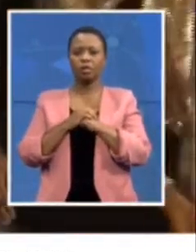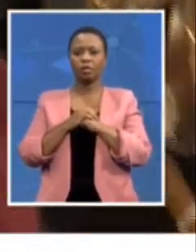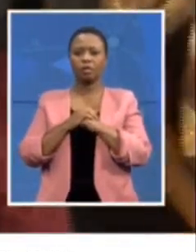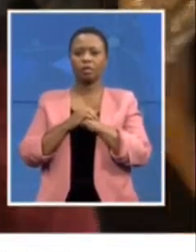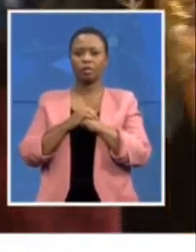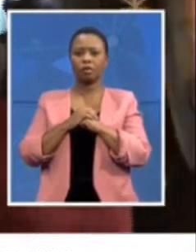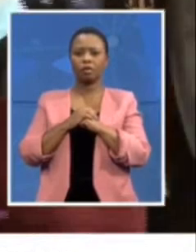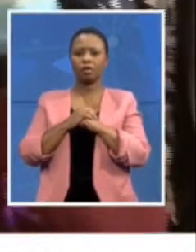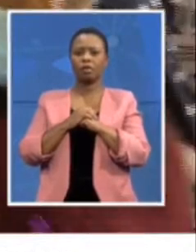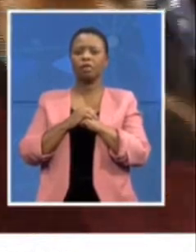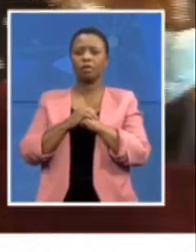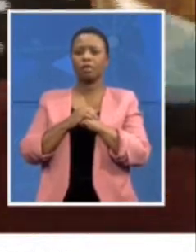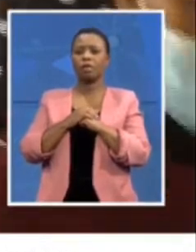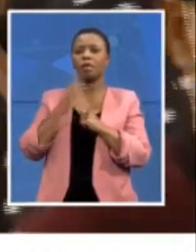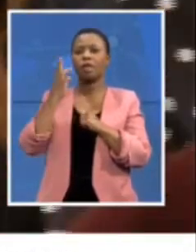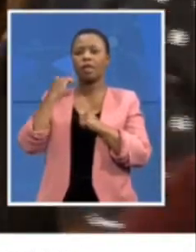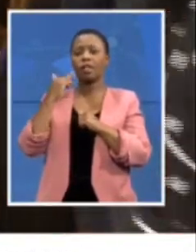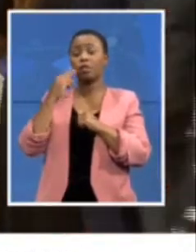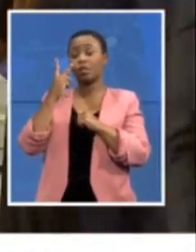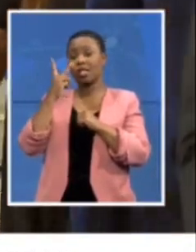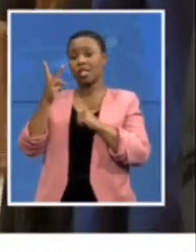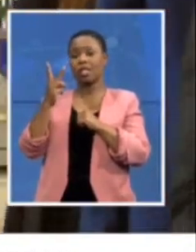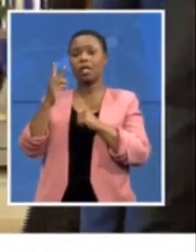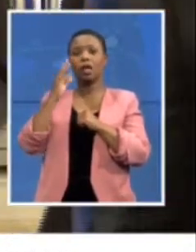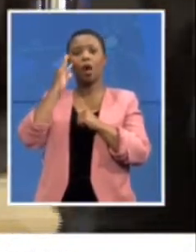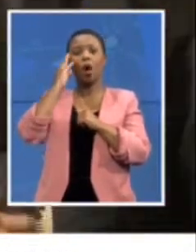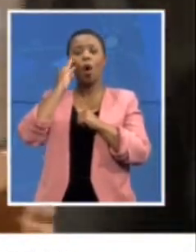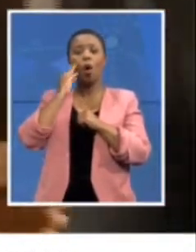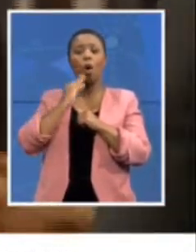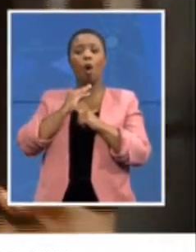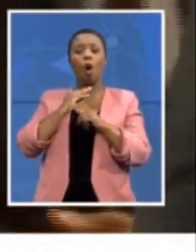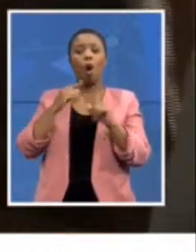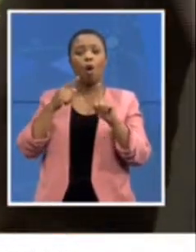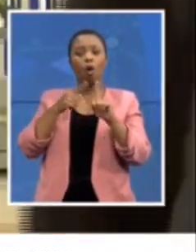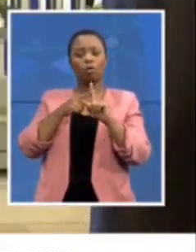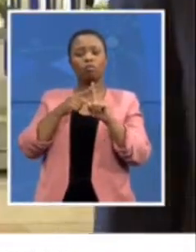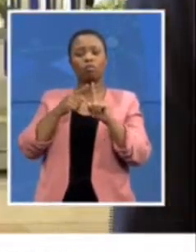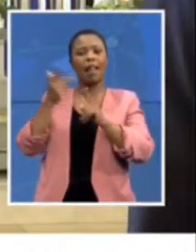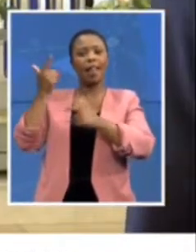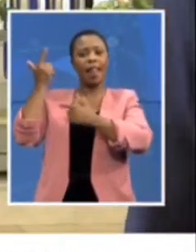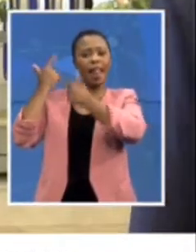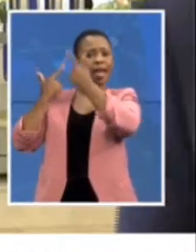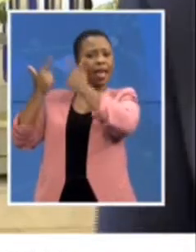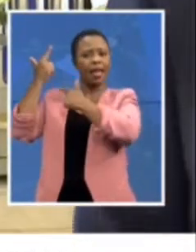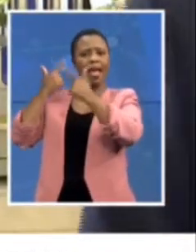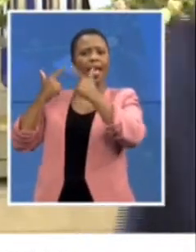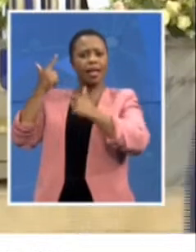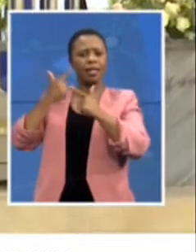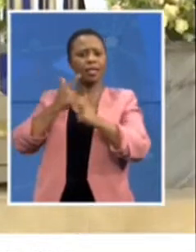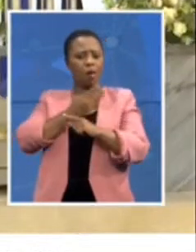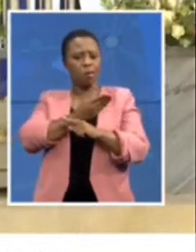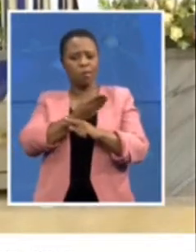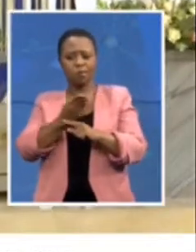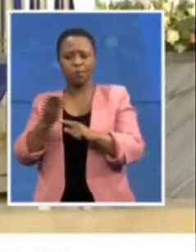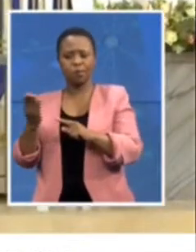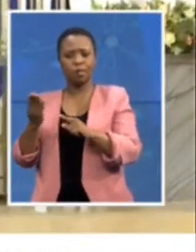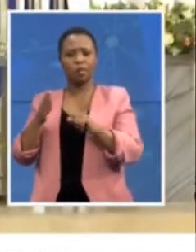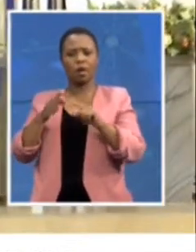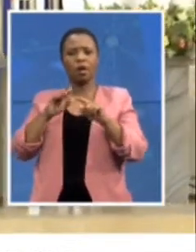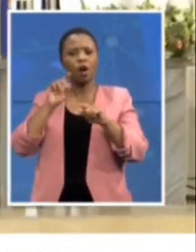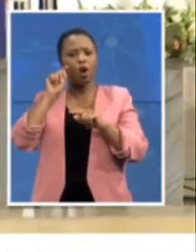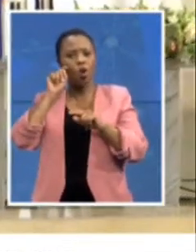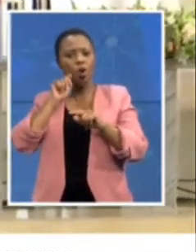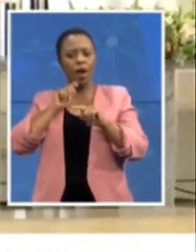Lindi leaves with her grandchildren, and how eloquently they have conveyed the message of their